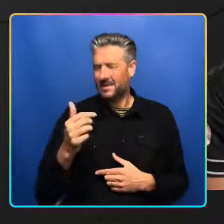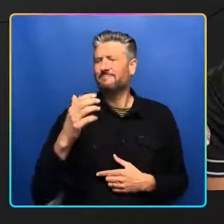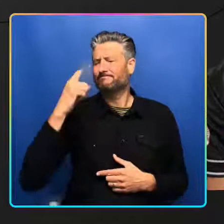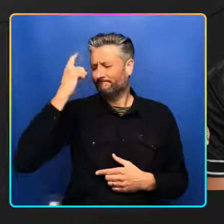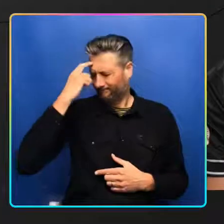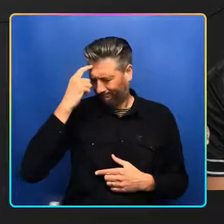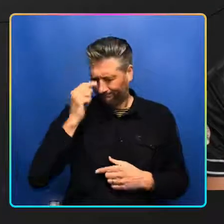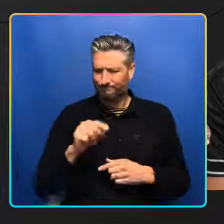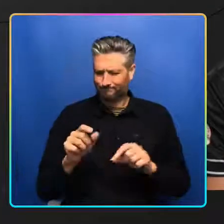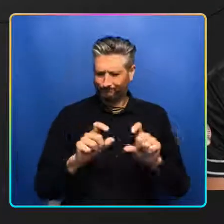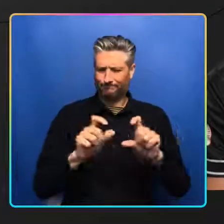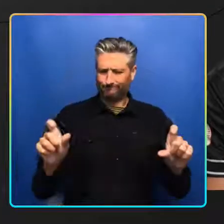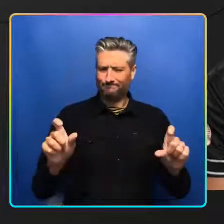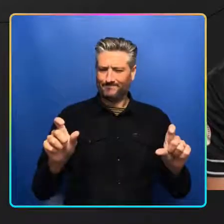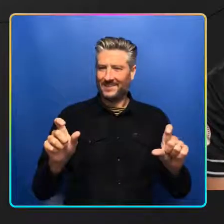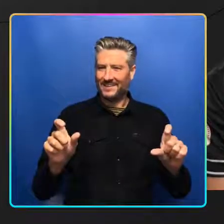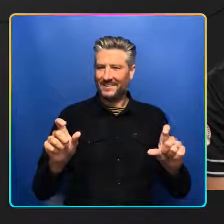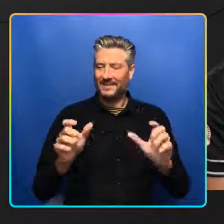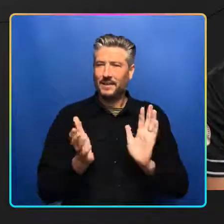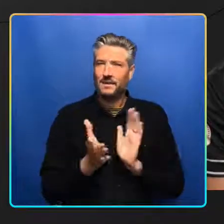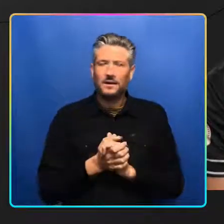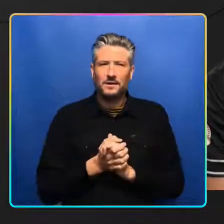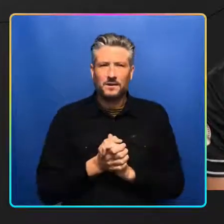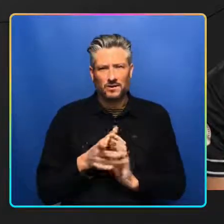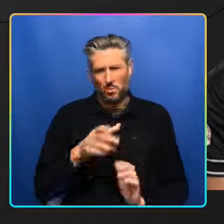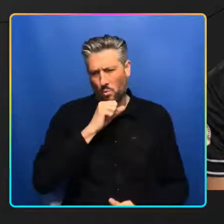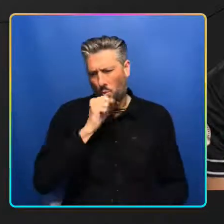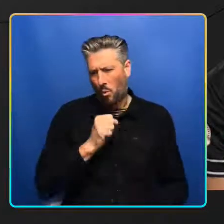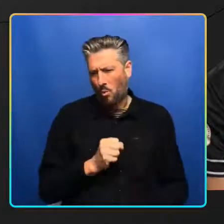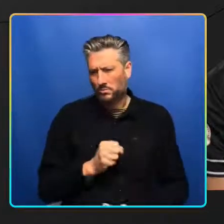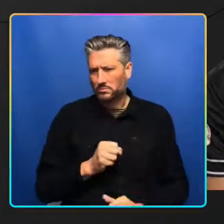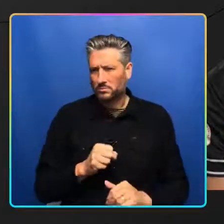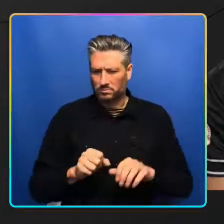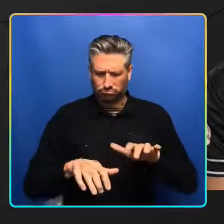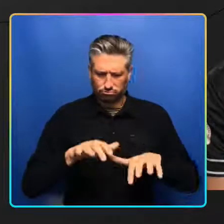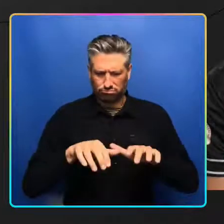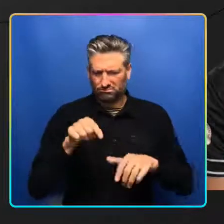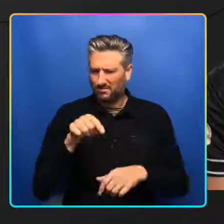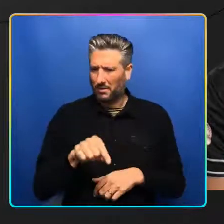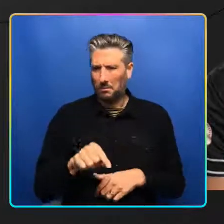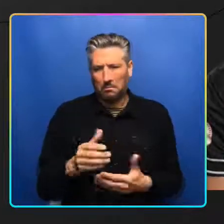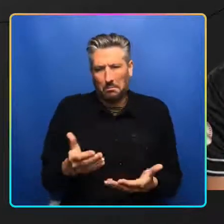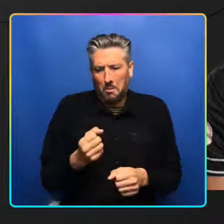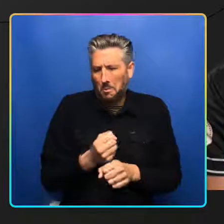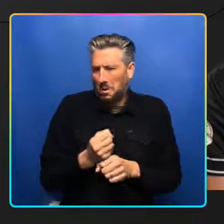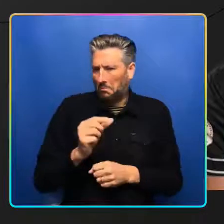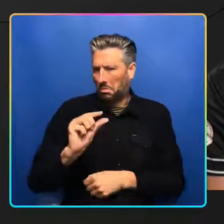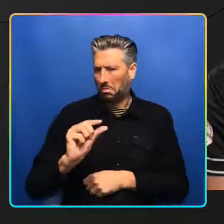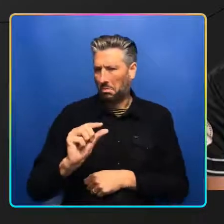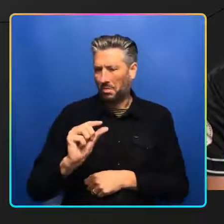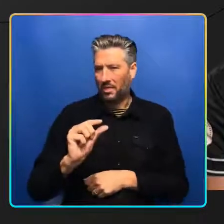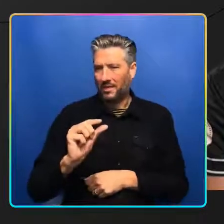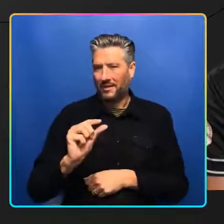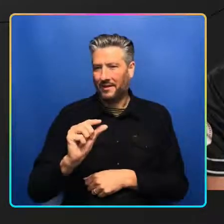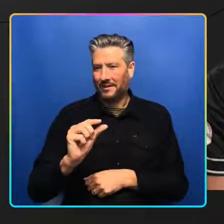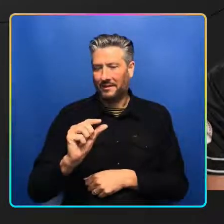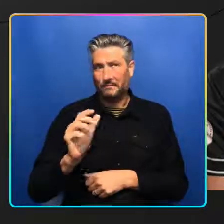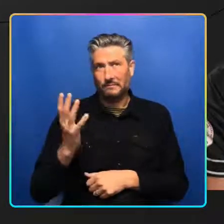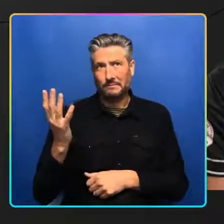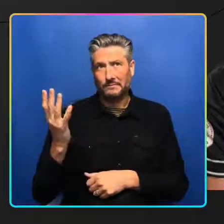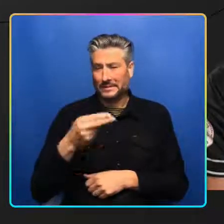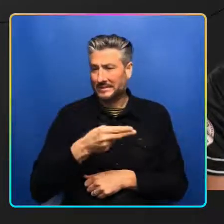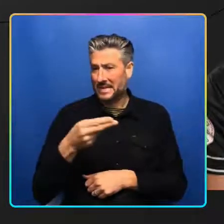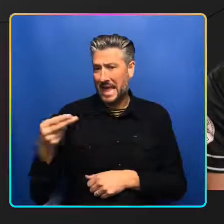But the first one, it was a really old one, and we couldn't do much with that one. I don't remember the name of the computer,